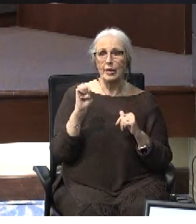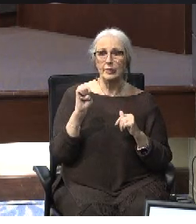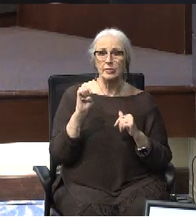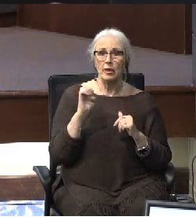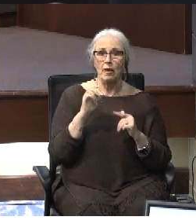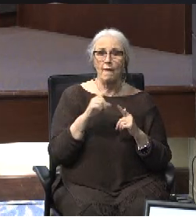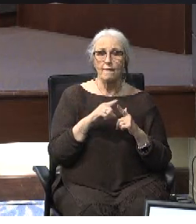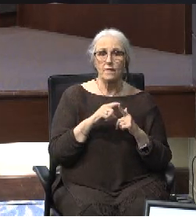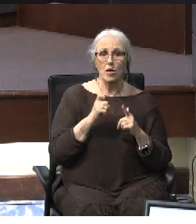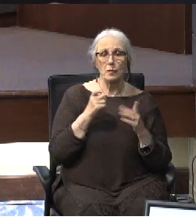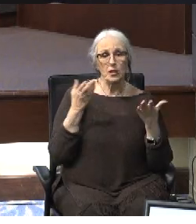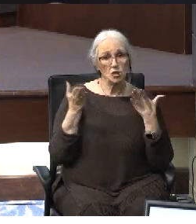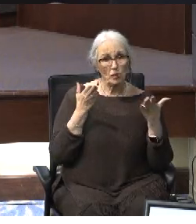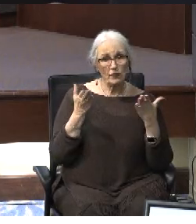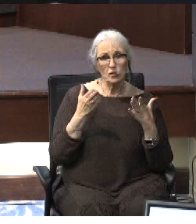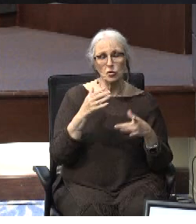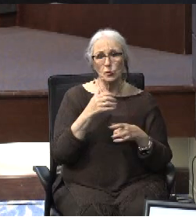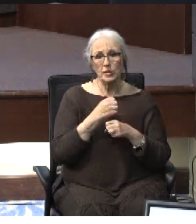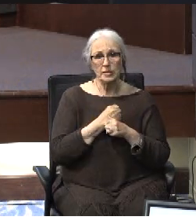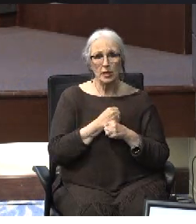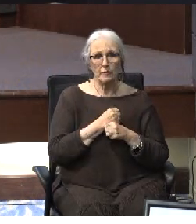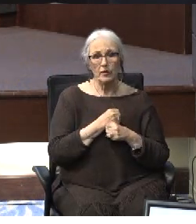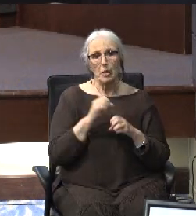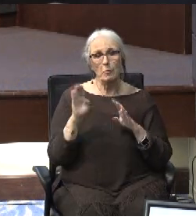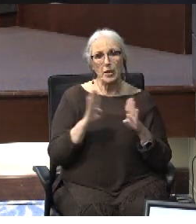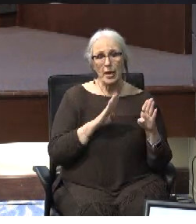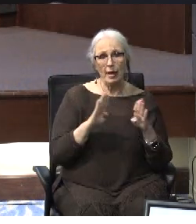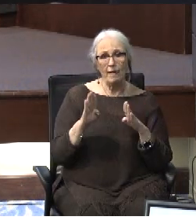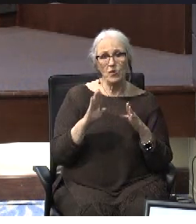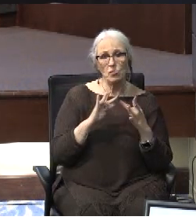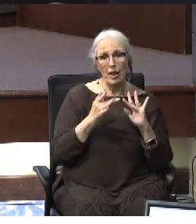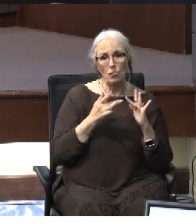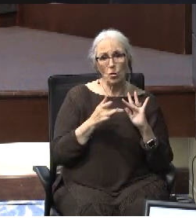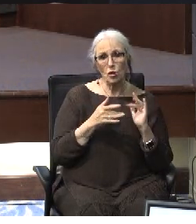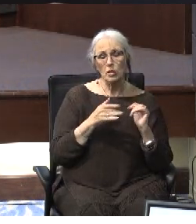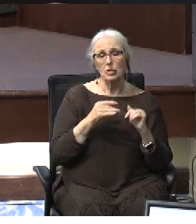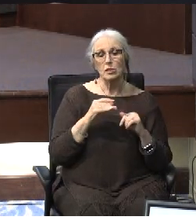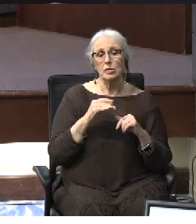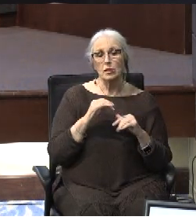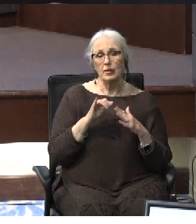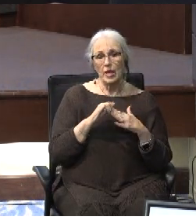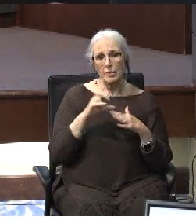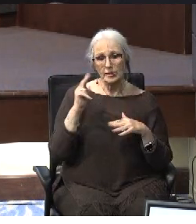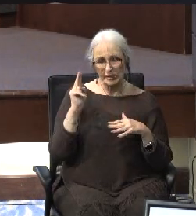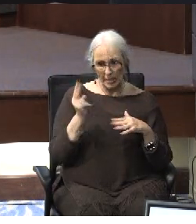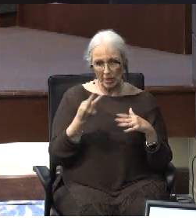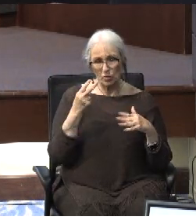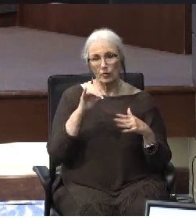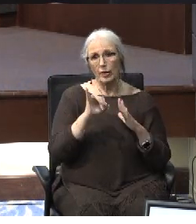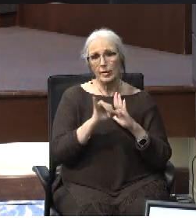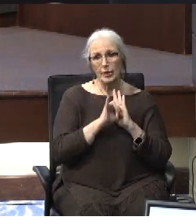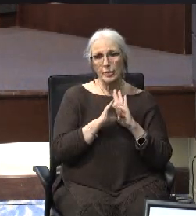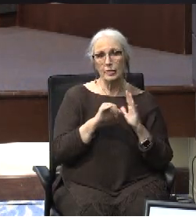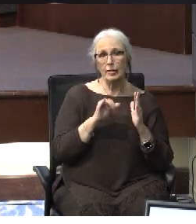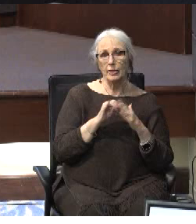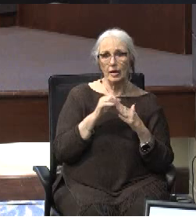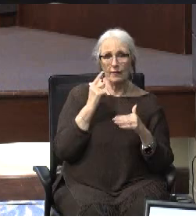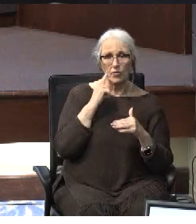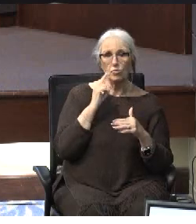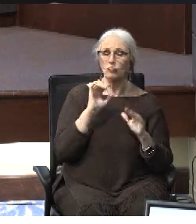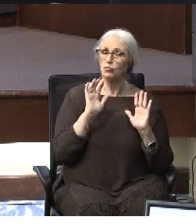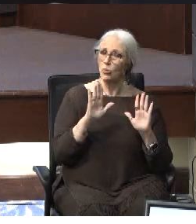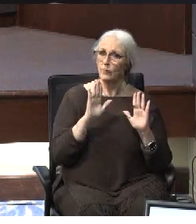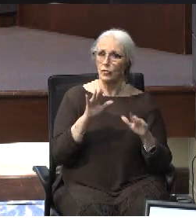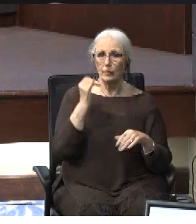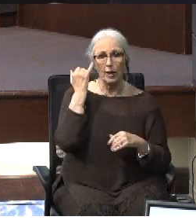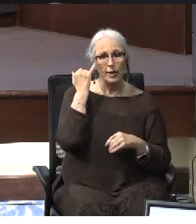from a service that you received with the Behavioral Health Network can count as secondary identification, but I haven't heard of that, but I think that's a great idea.